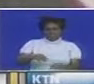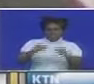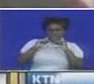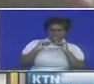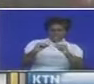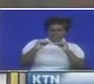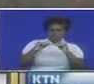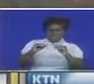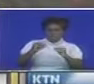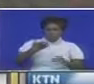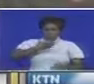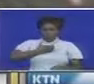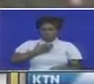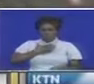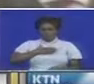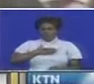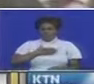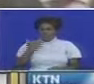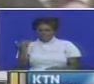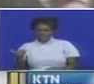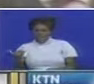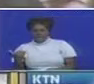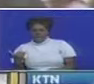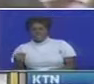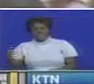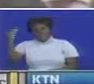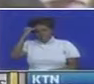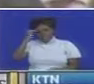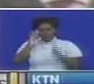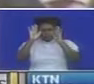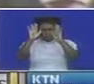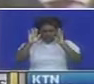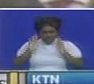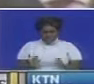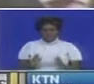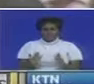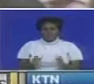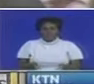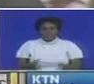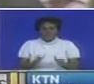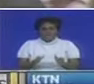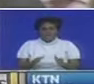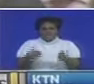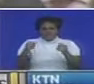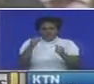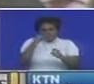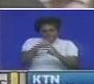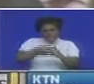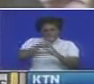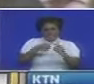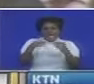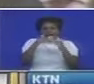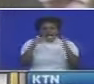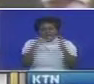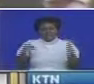educate our own young men and women. Education is a key intervention in the fight against poverty.